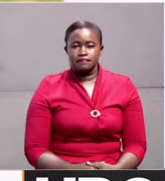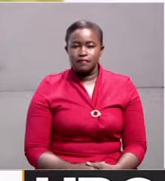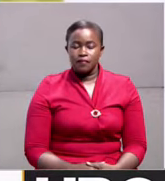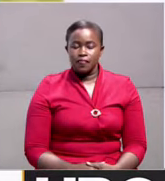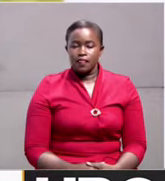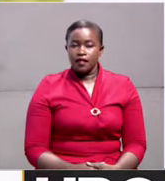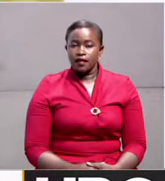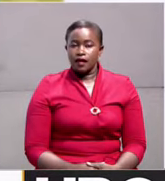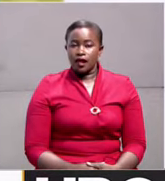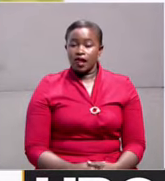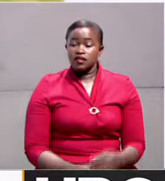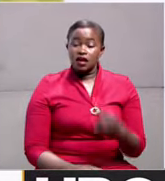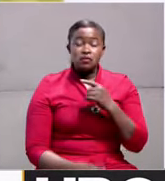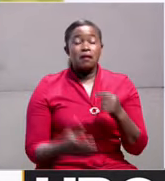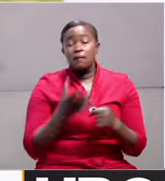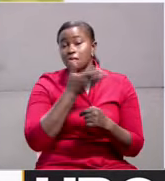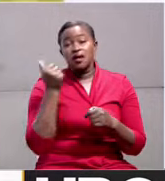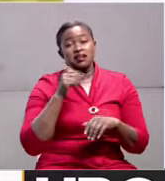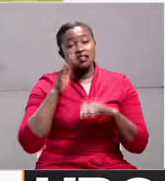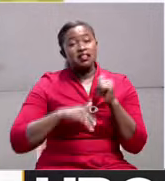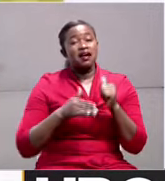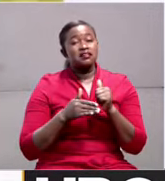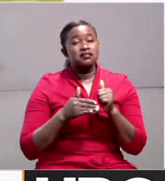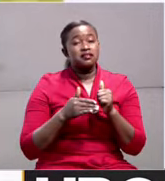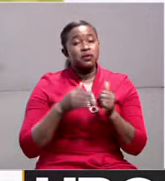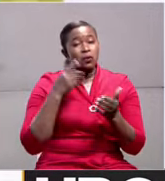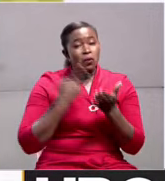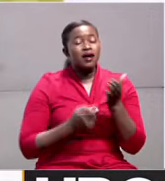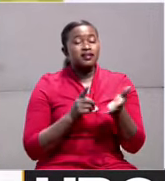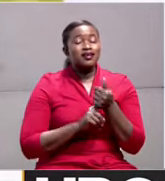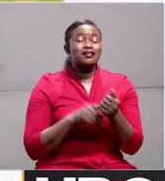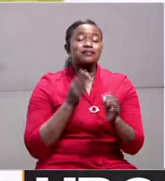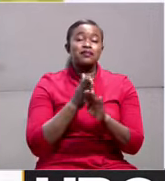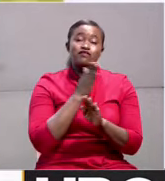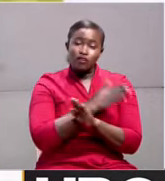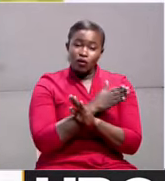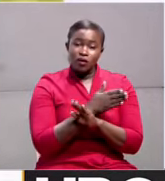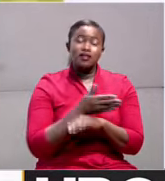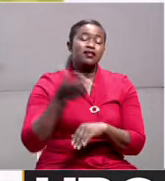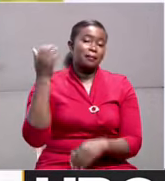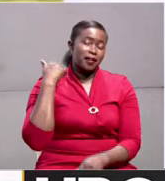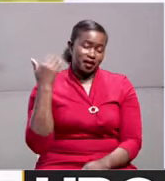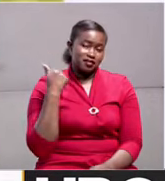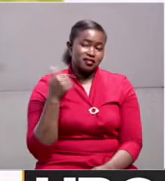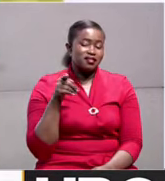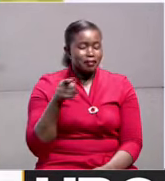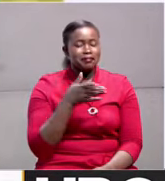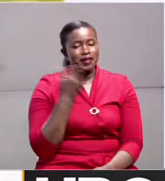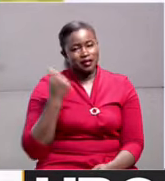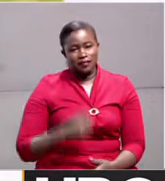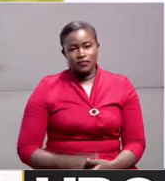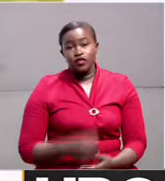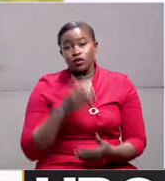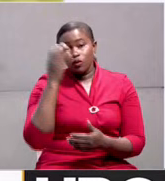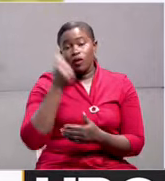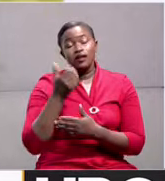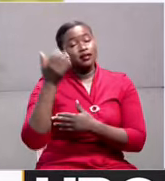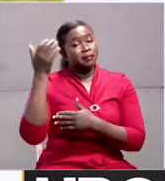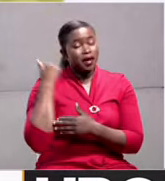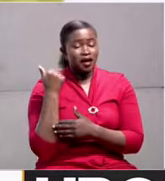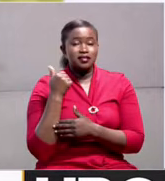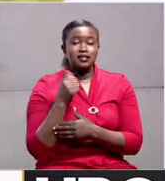Of course, this is much better than what they used to get in the past, because in the past they were